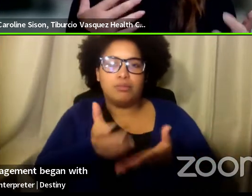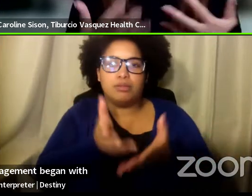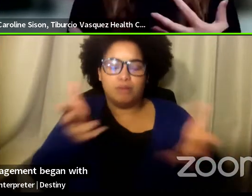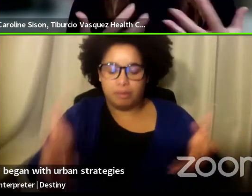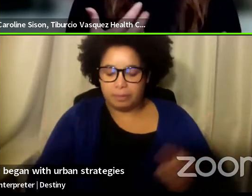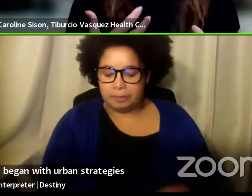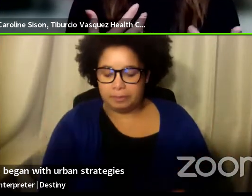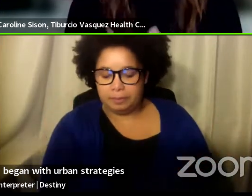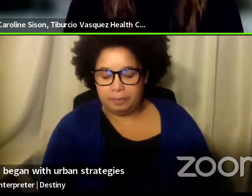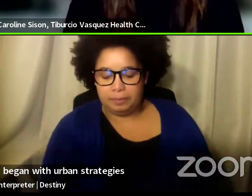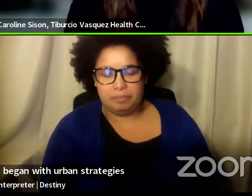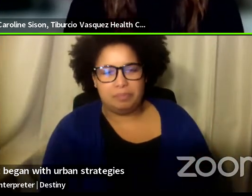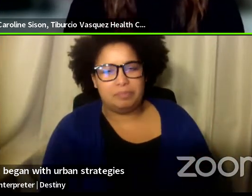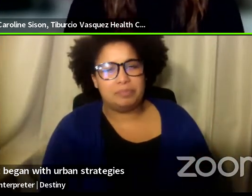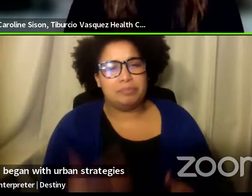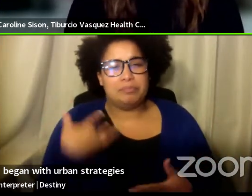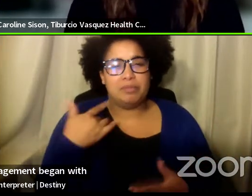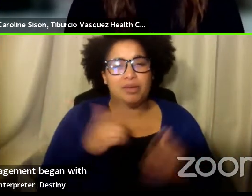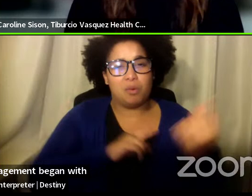of times it's a one-on-one